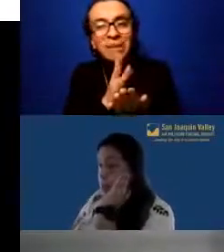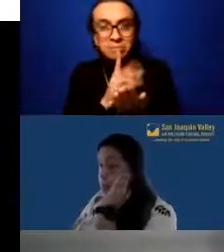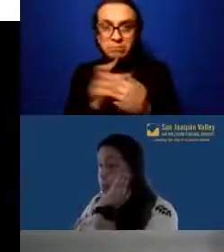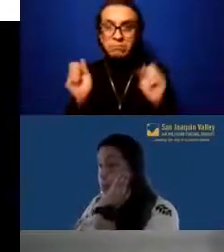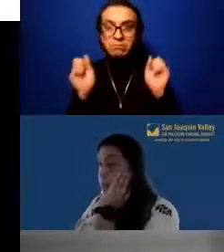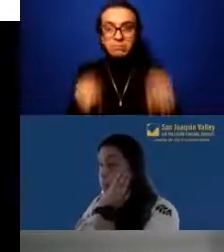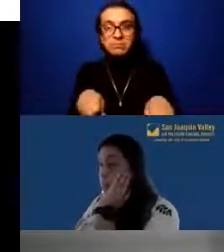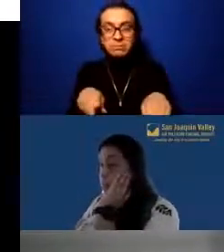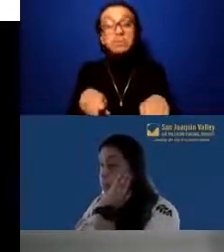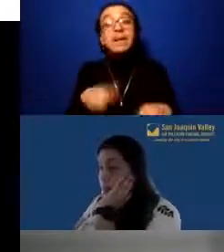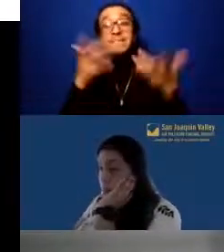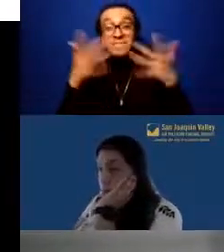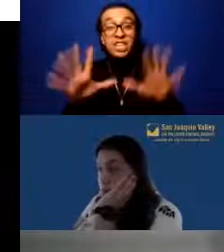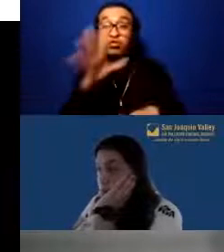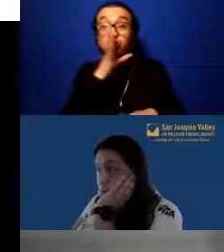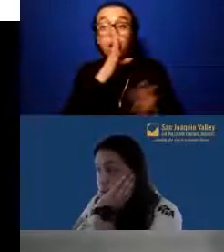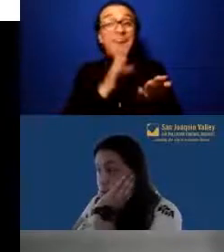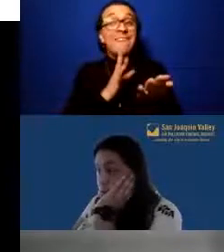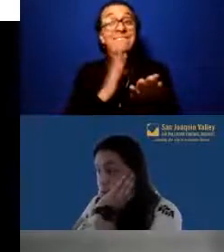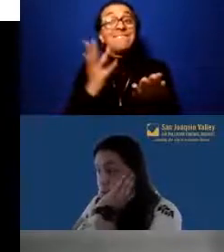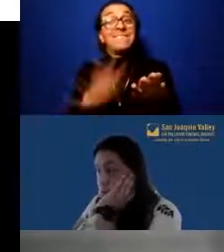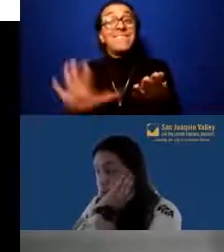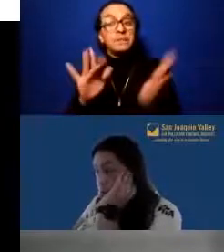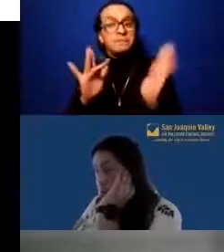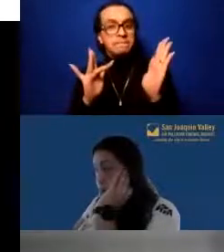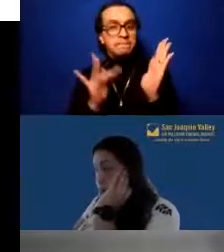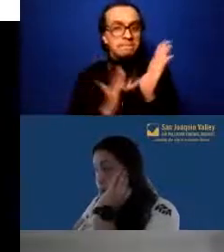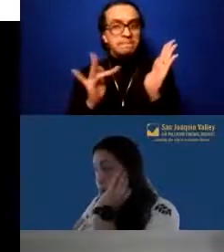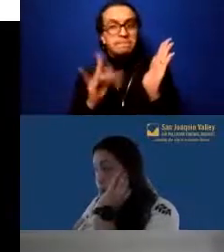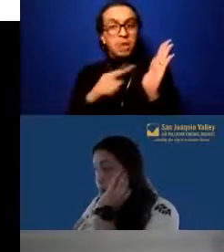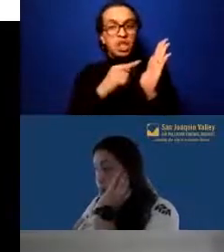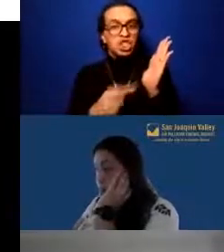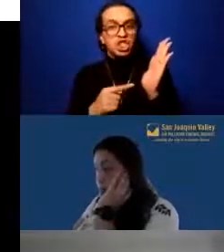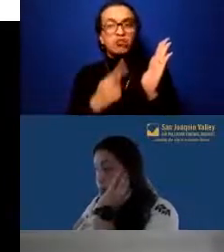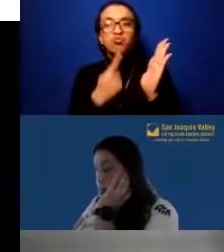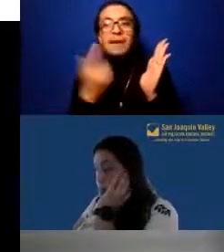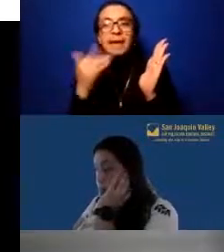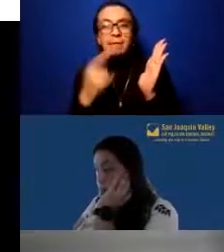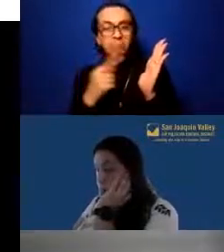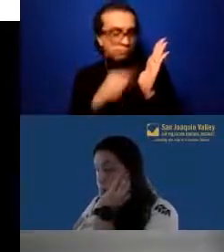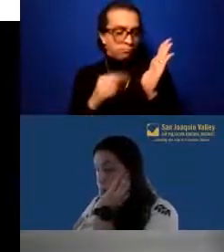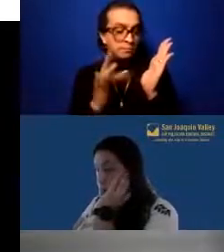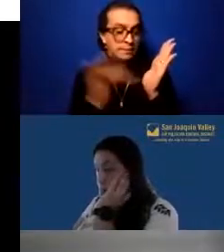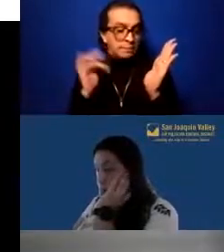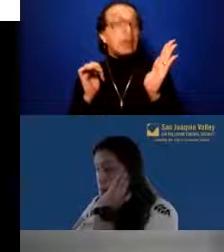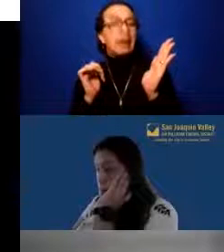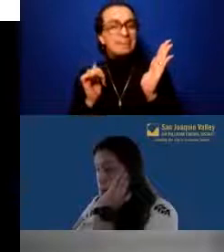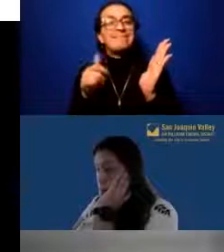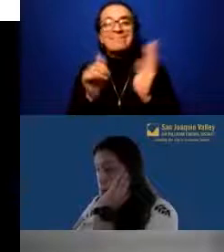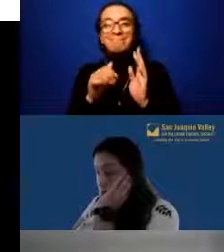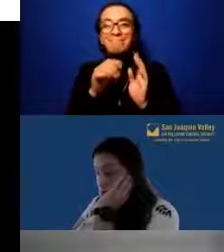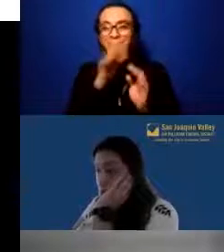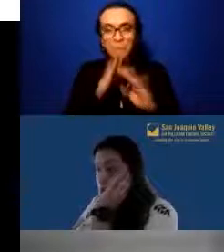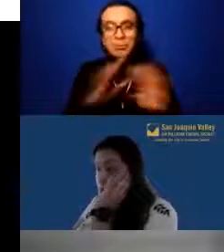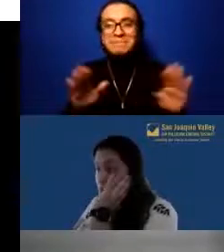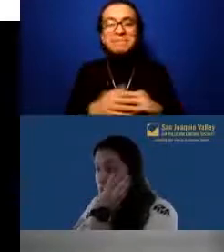mute yourself once more, you'll be able to select it and that you'll have that red line and you'll be on mute. Now, after that, I would like to show